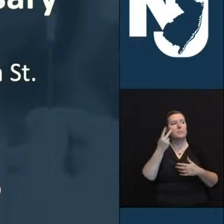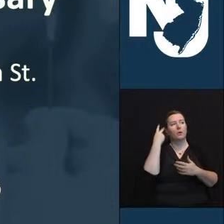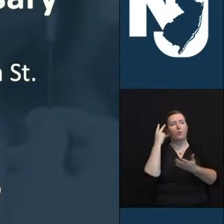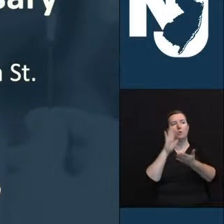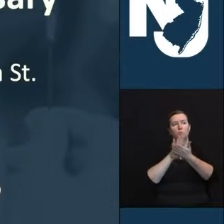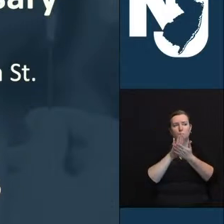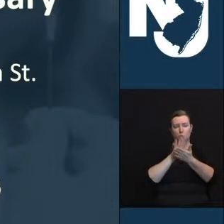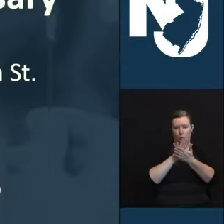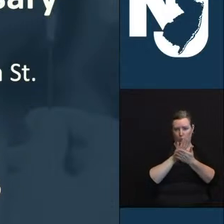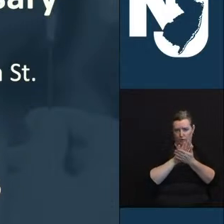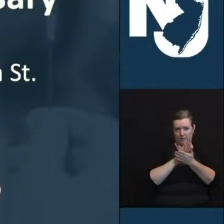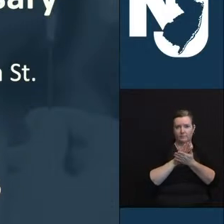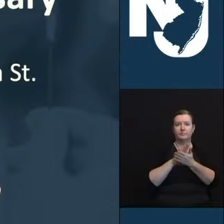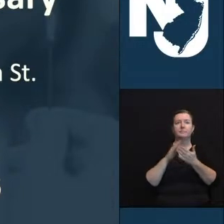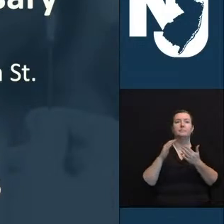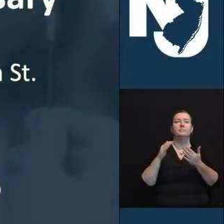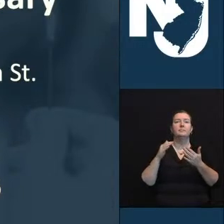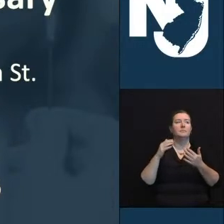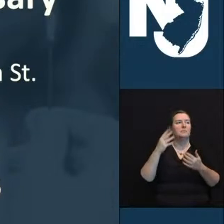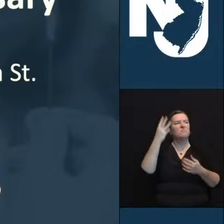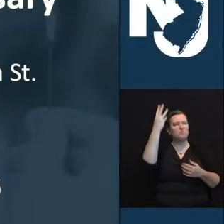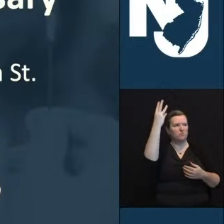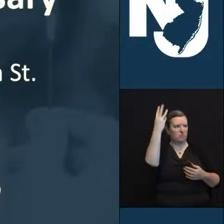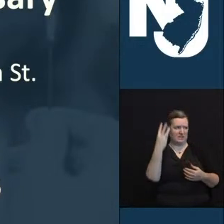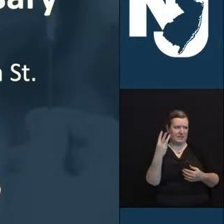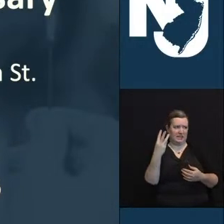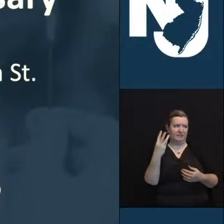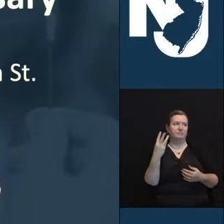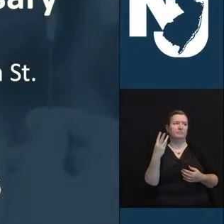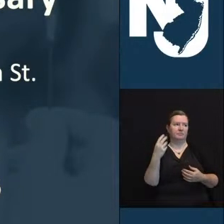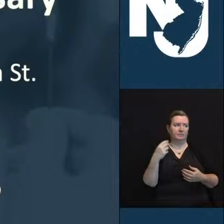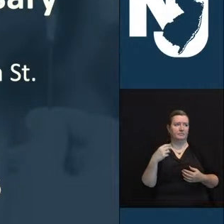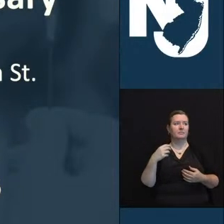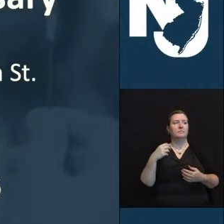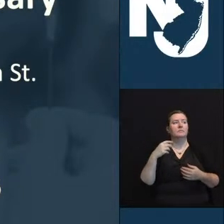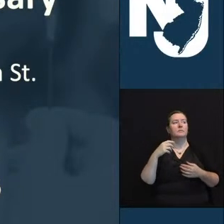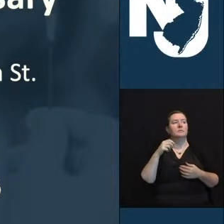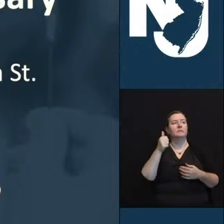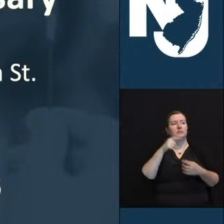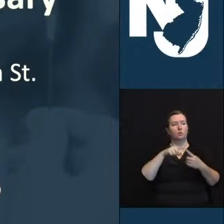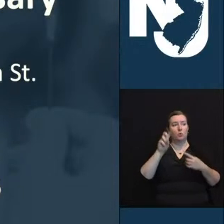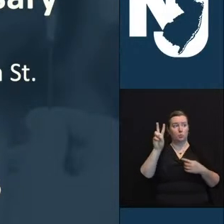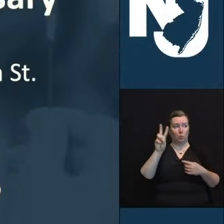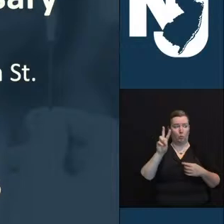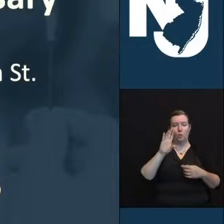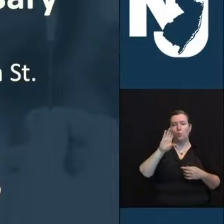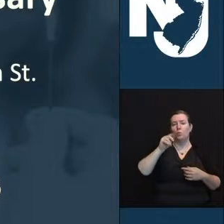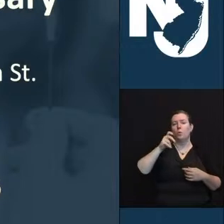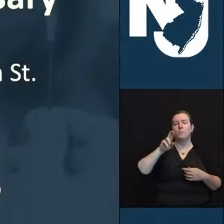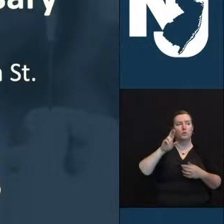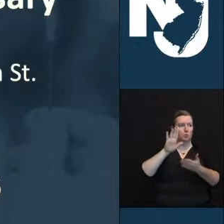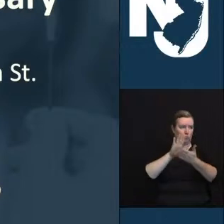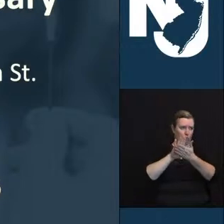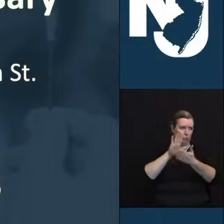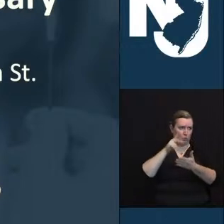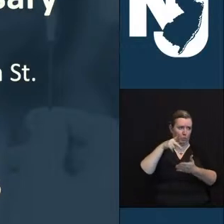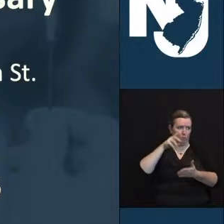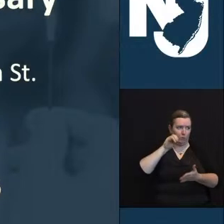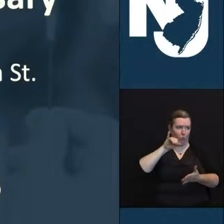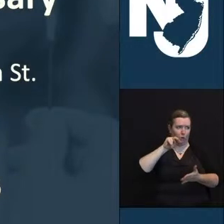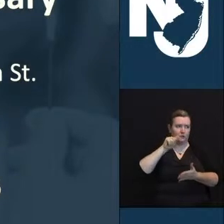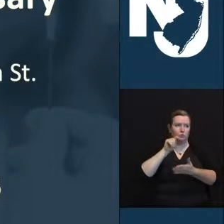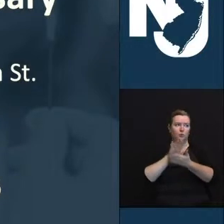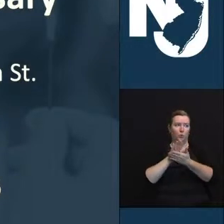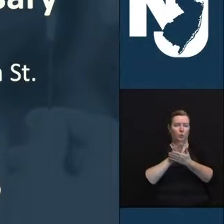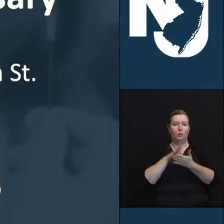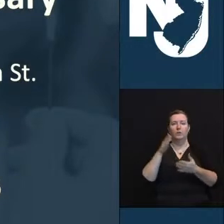26th Street. Every Wednesday from 10 a.m. to 2 p.m. at the Cooper Point School at 201 State Street.